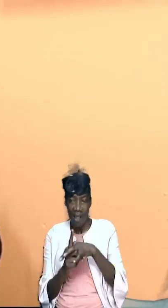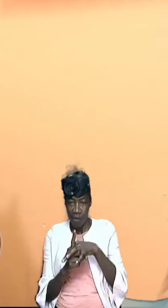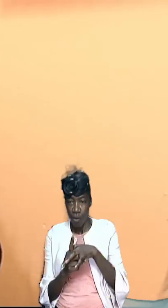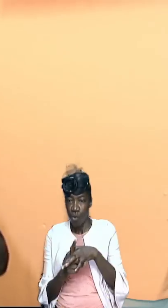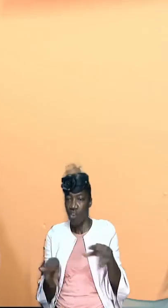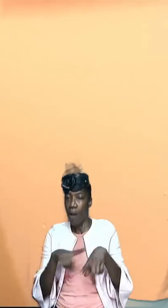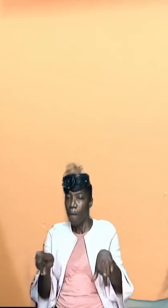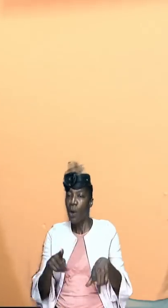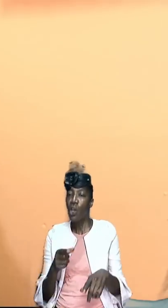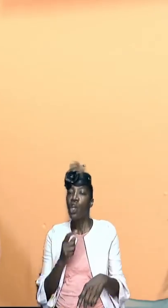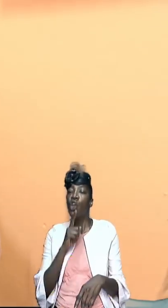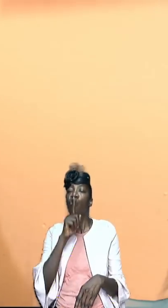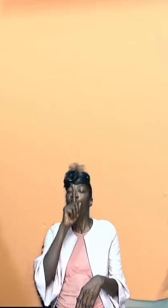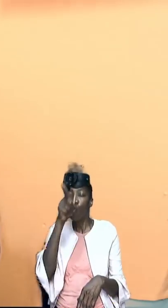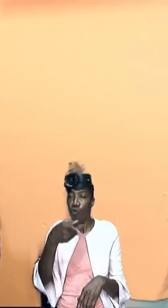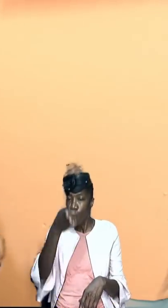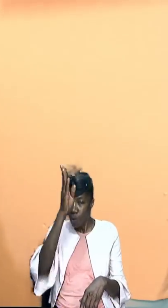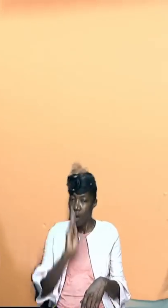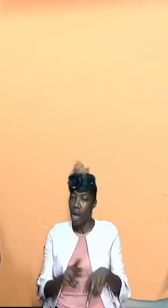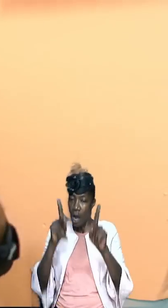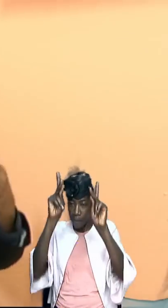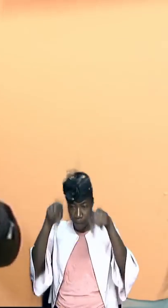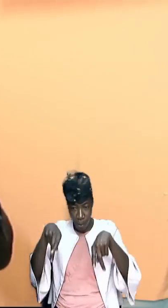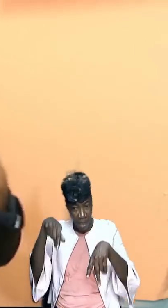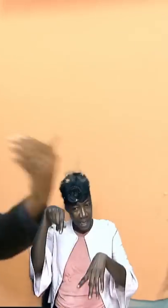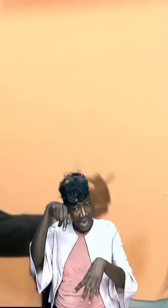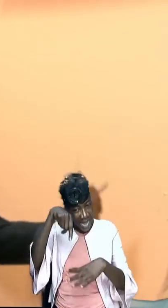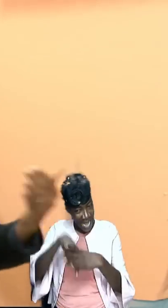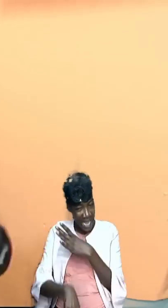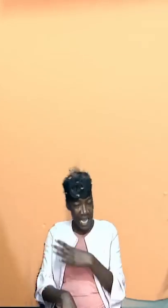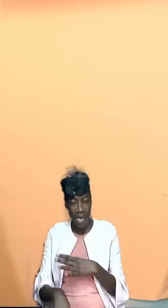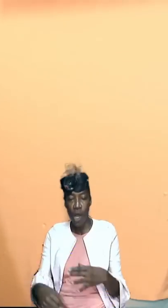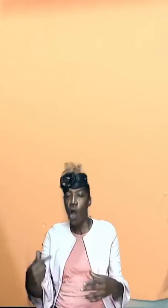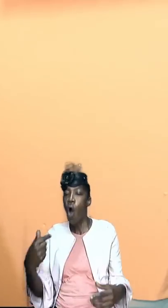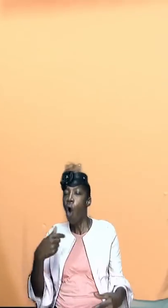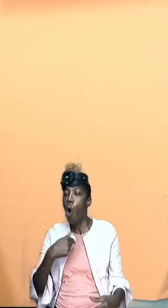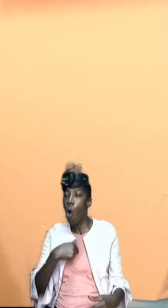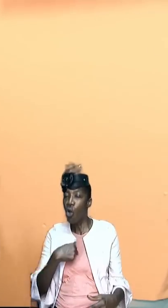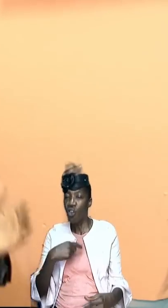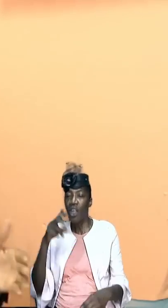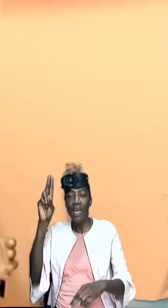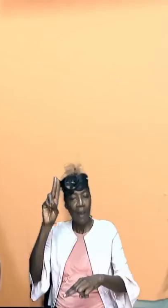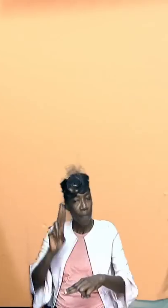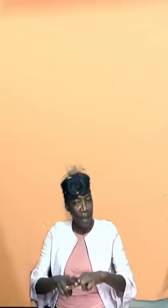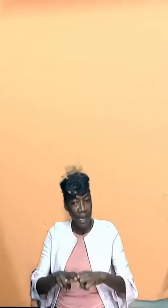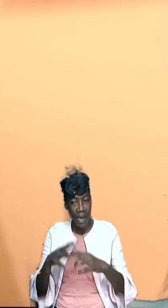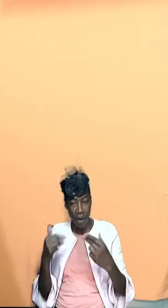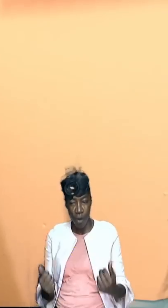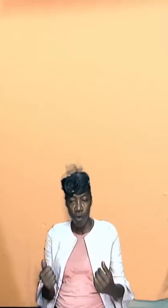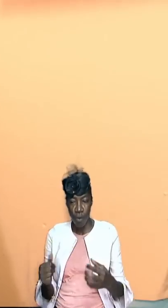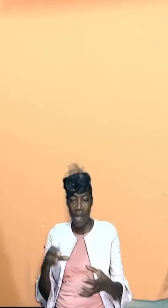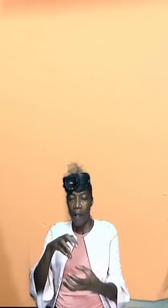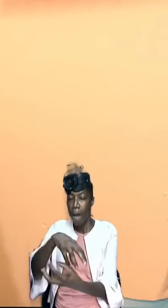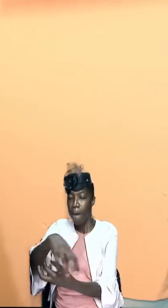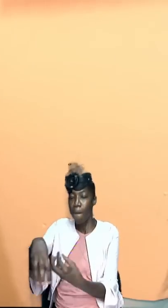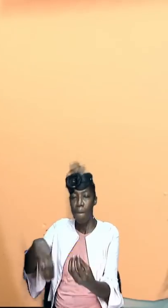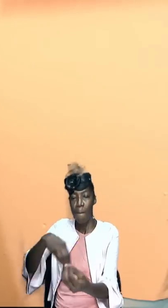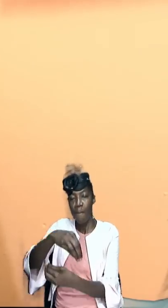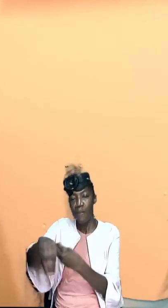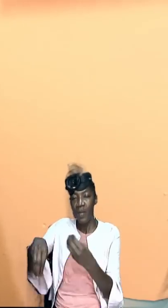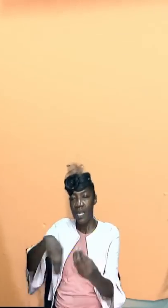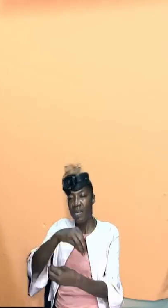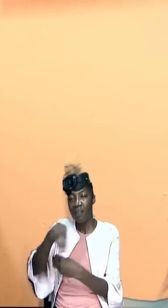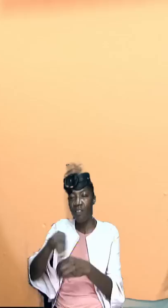the information inside of our genes, and depending on how we mix and mate and where we end up